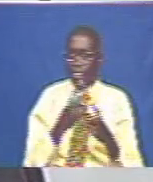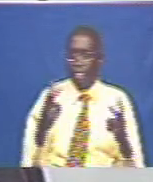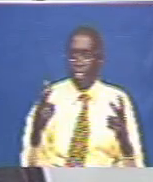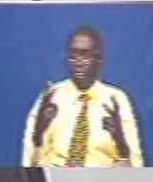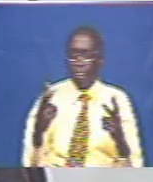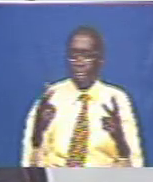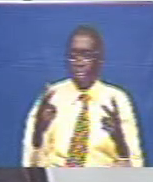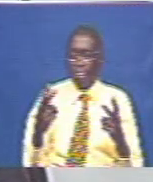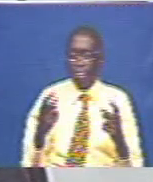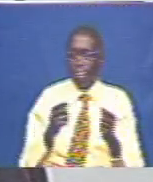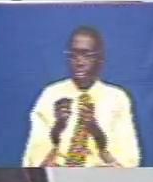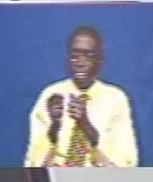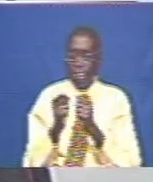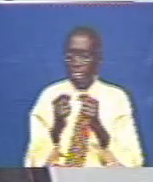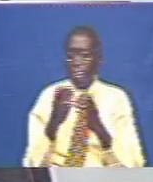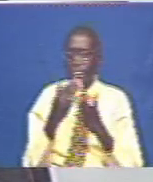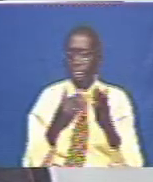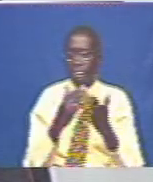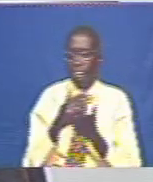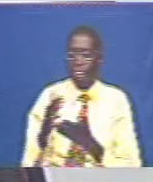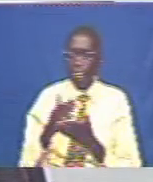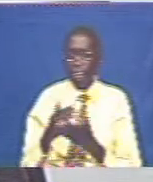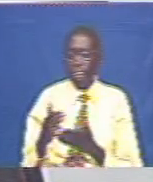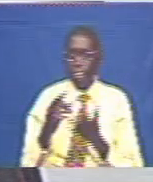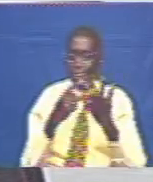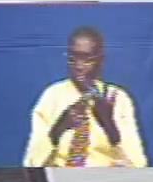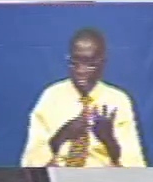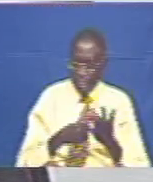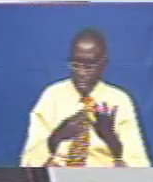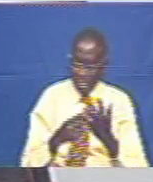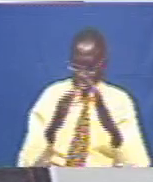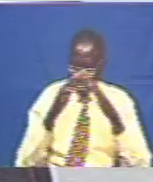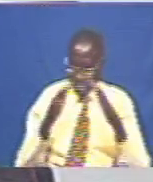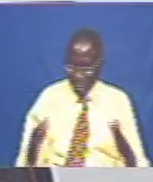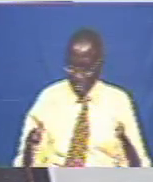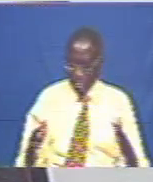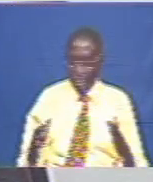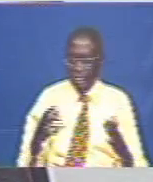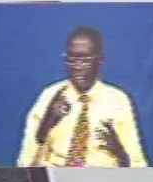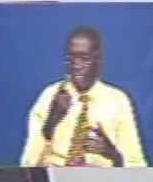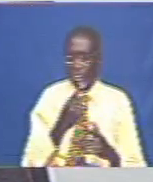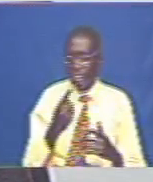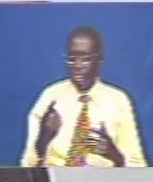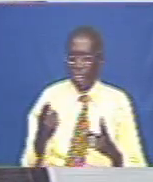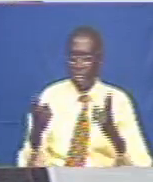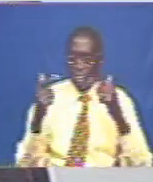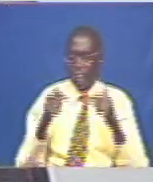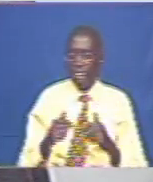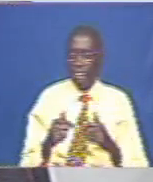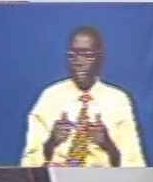in together some of the cooperatives to discuss the housing value chain. And actually one of the things that came out was